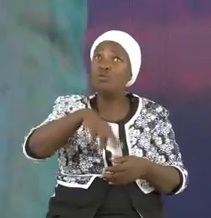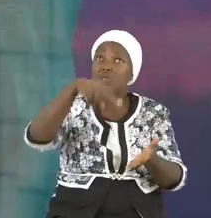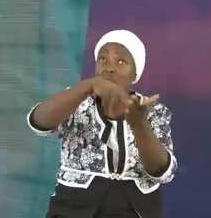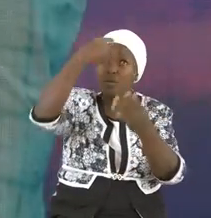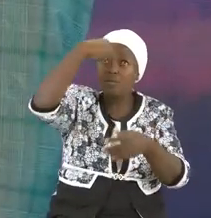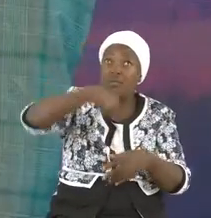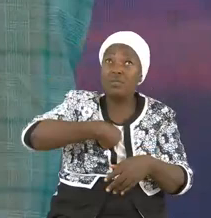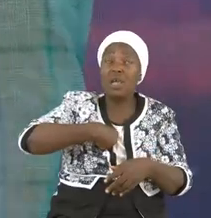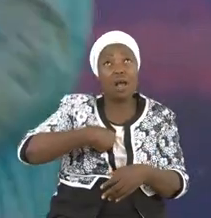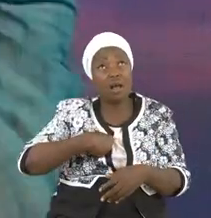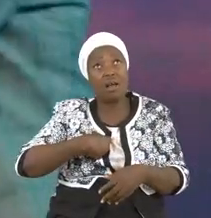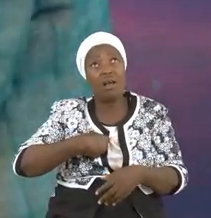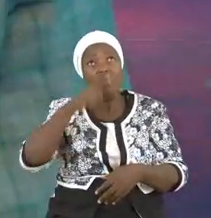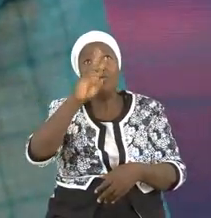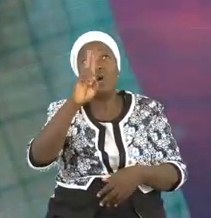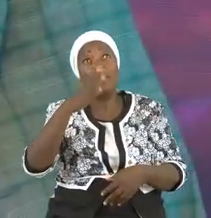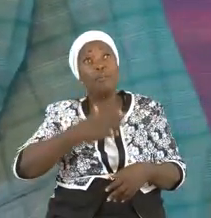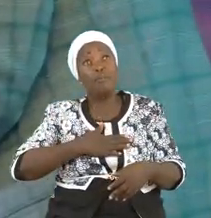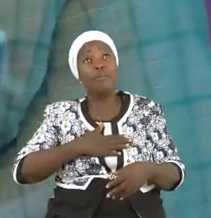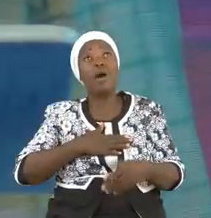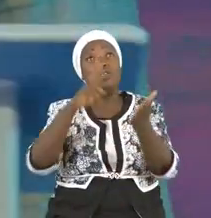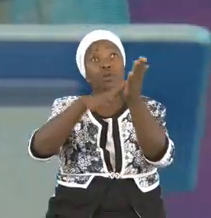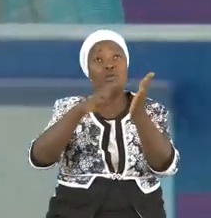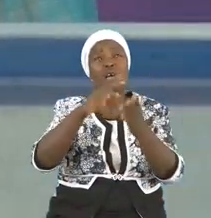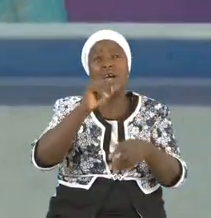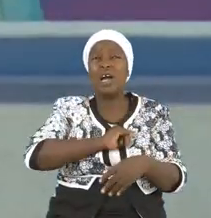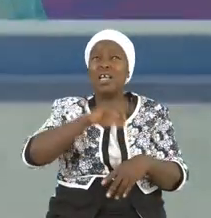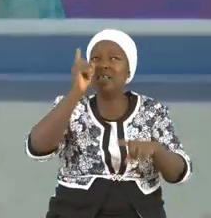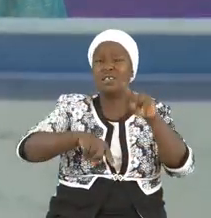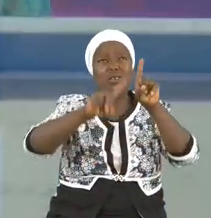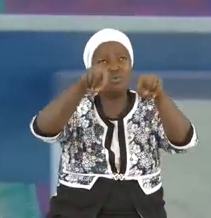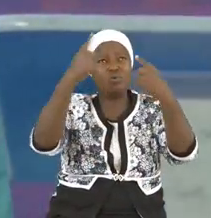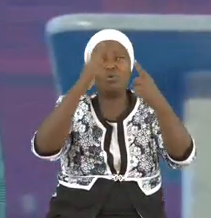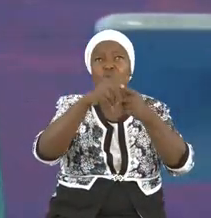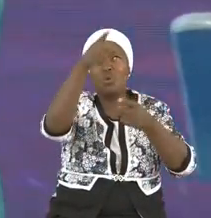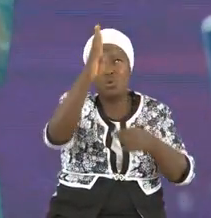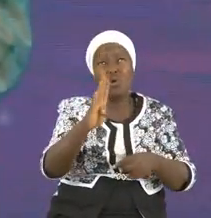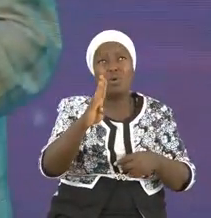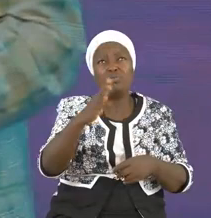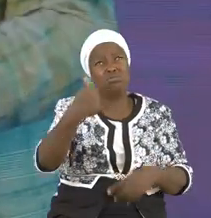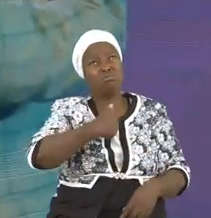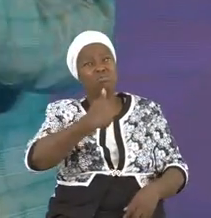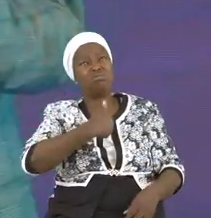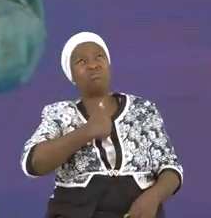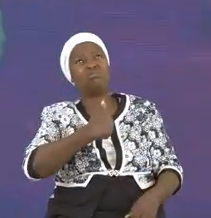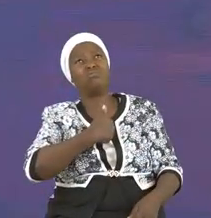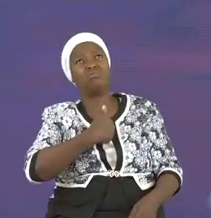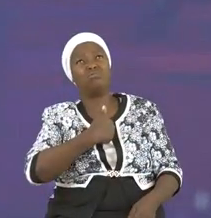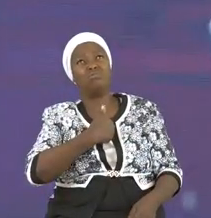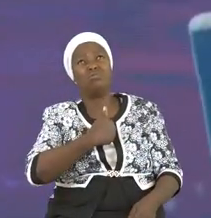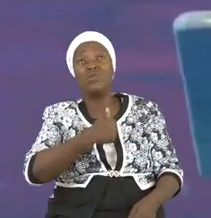my substitute. I cannot go to God by myself. I am